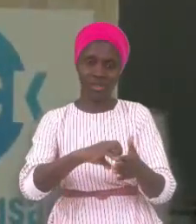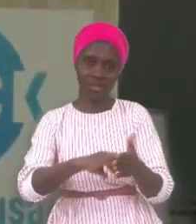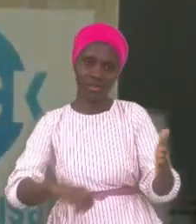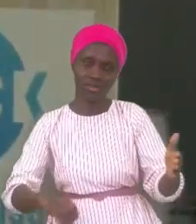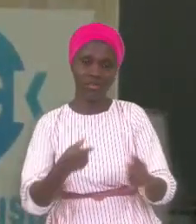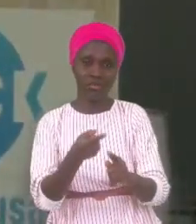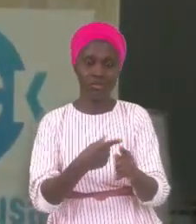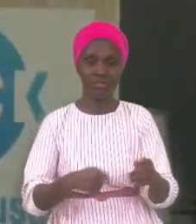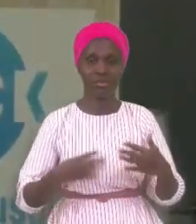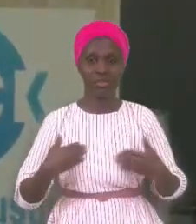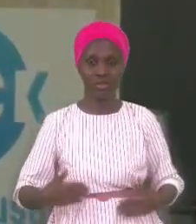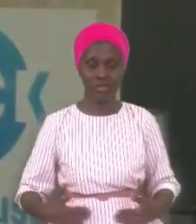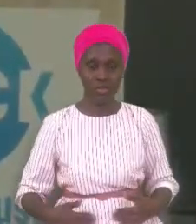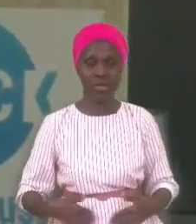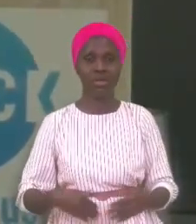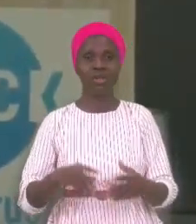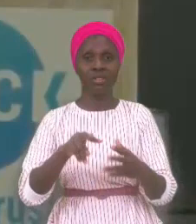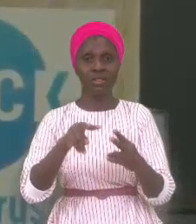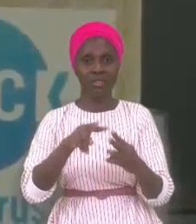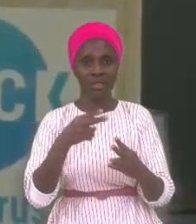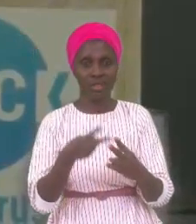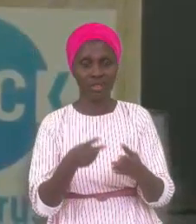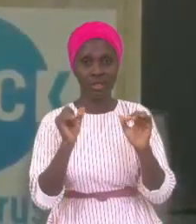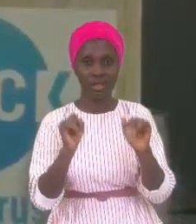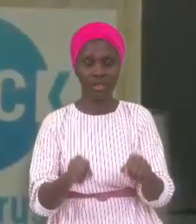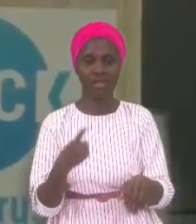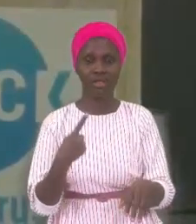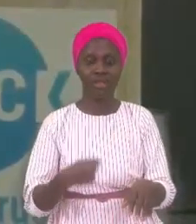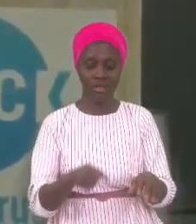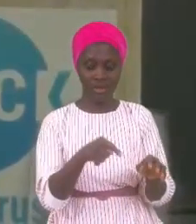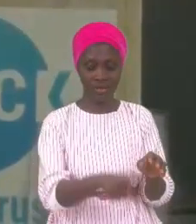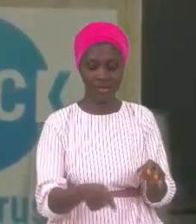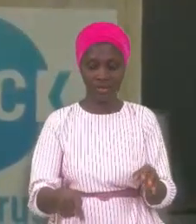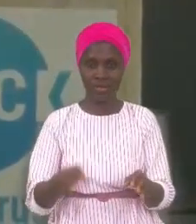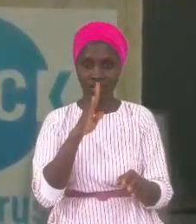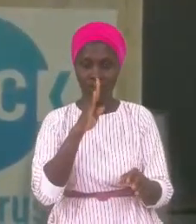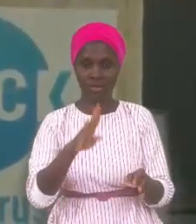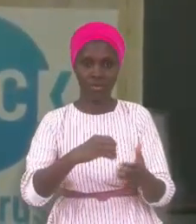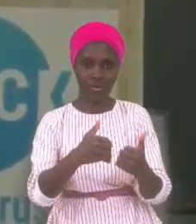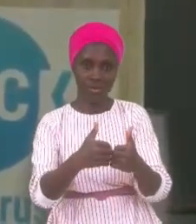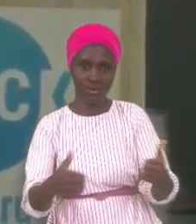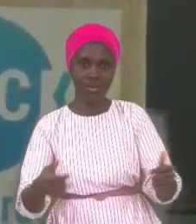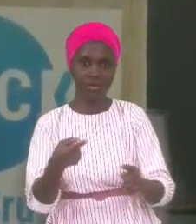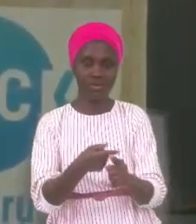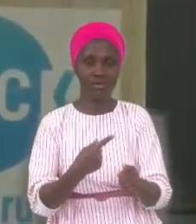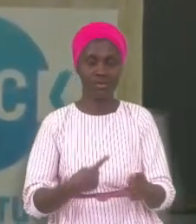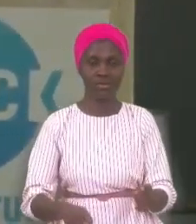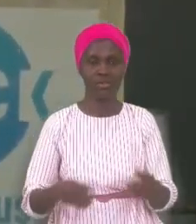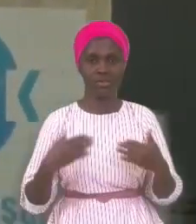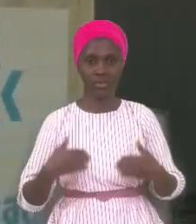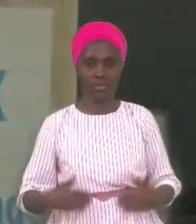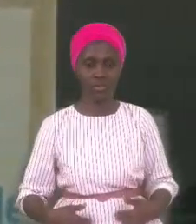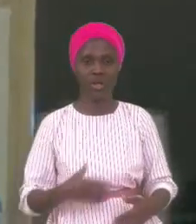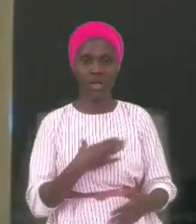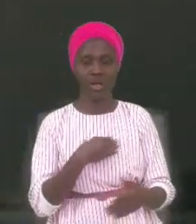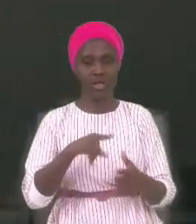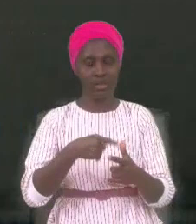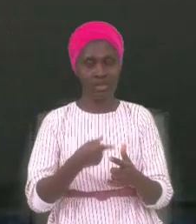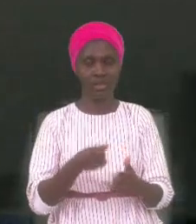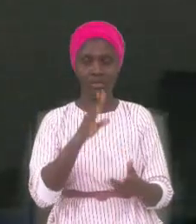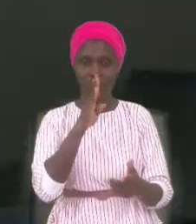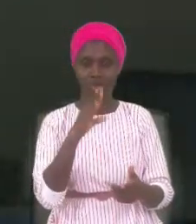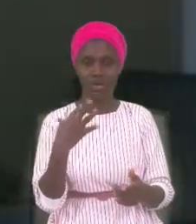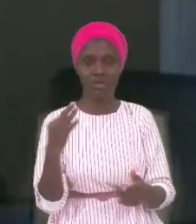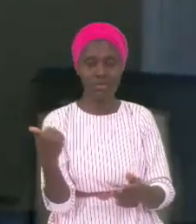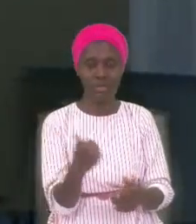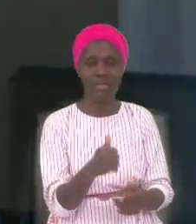Neither can the feet or even a toe cannot be isolated from the body and then be of any use, or the head or the brain